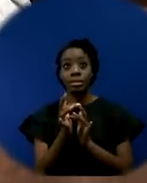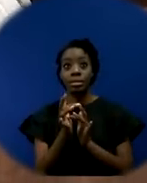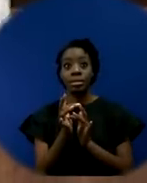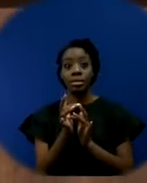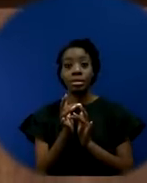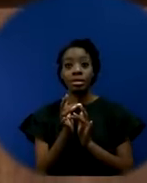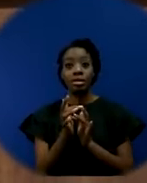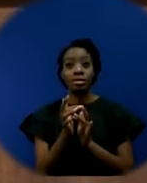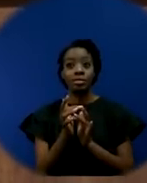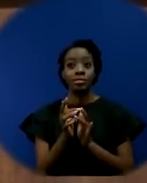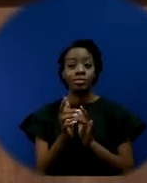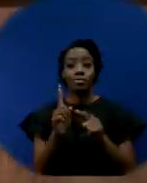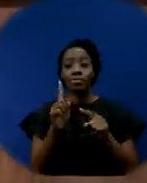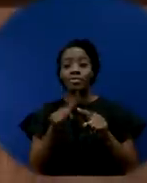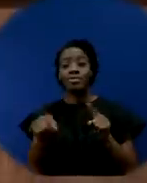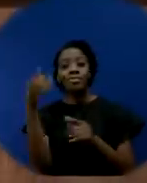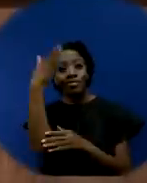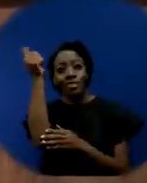Unforgettable, undeniable,